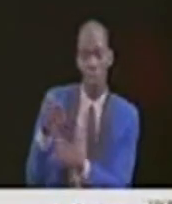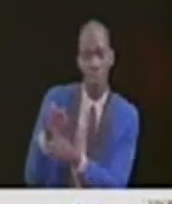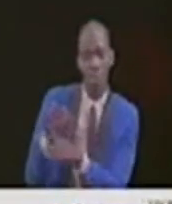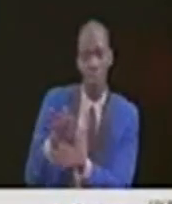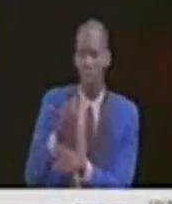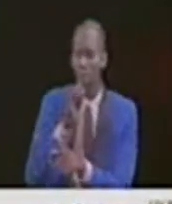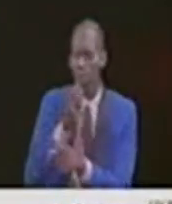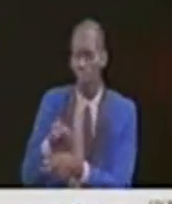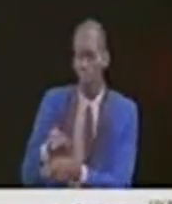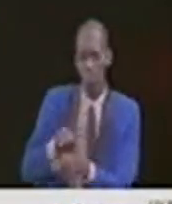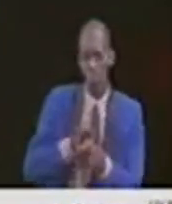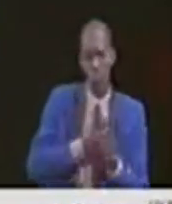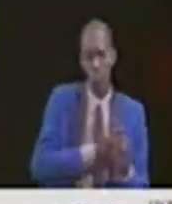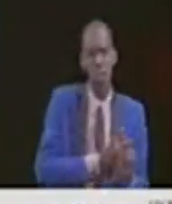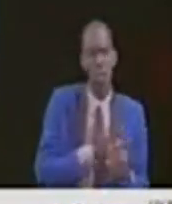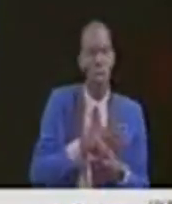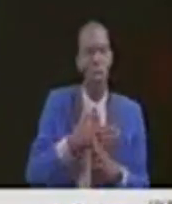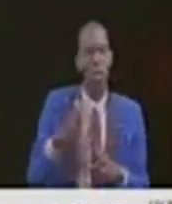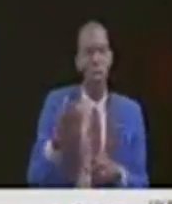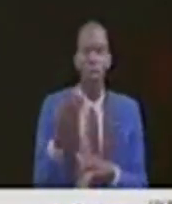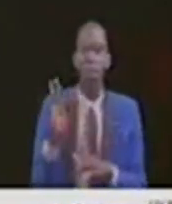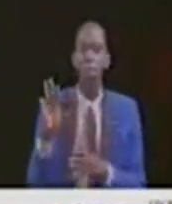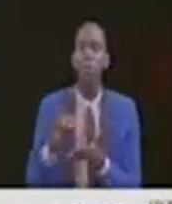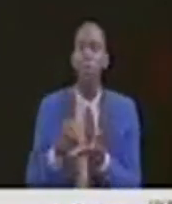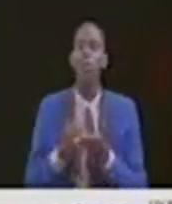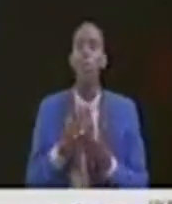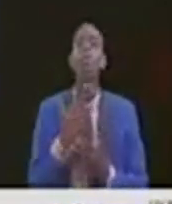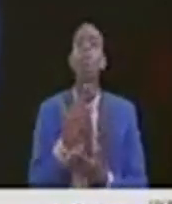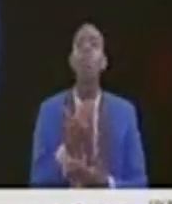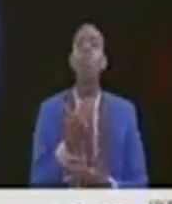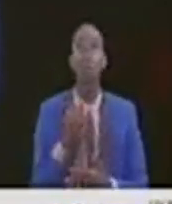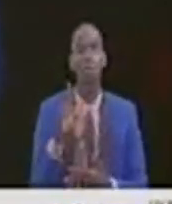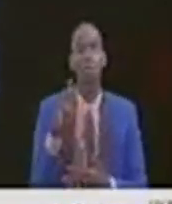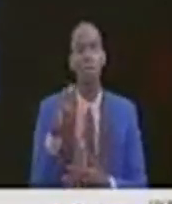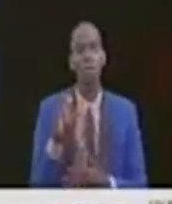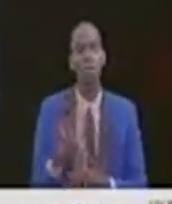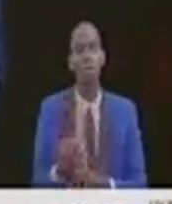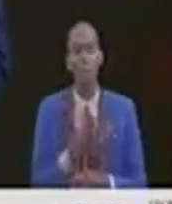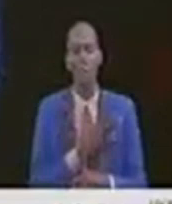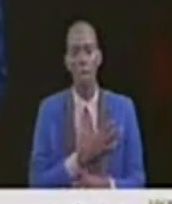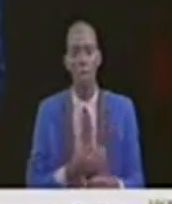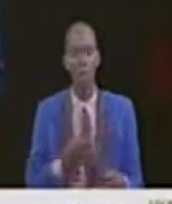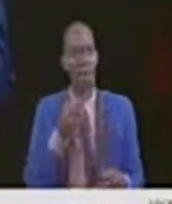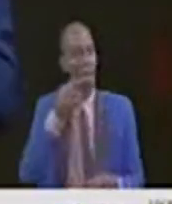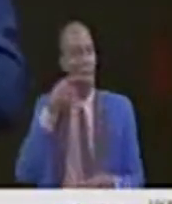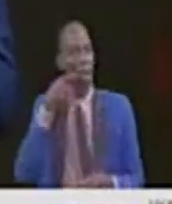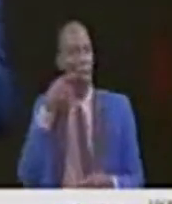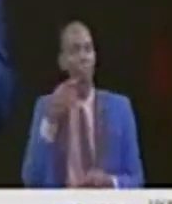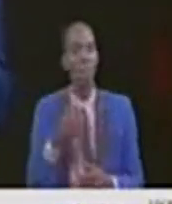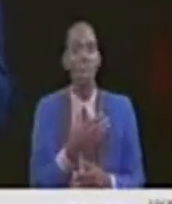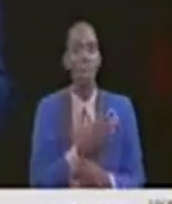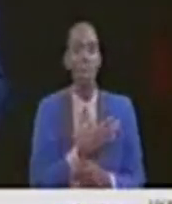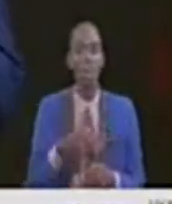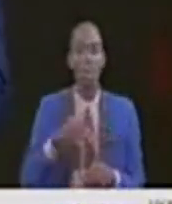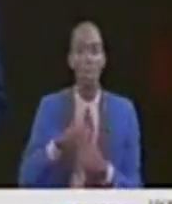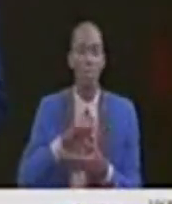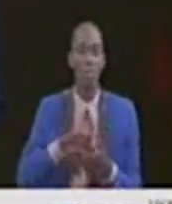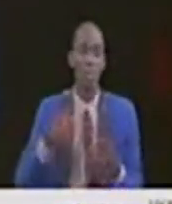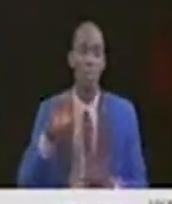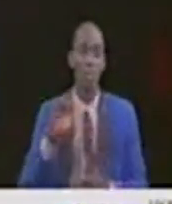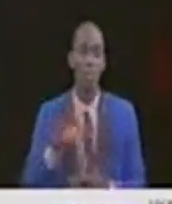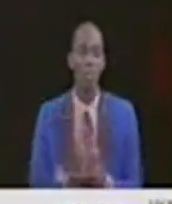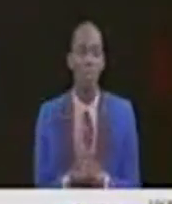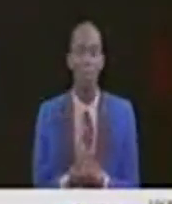away of his own lust and enticed. Verse 15, it says, then